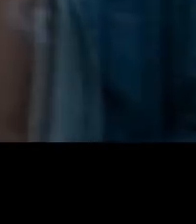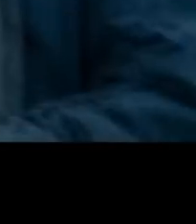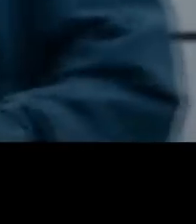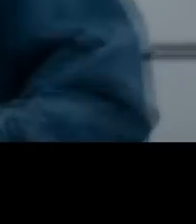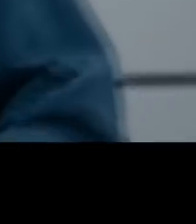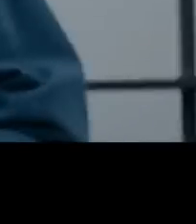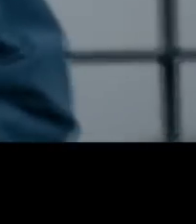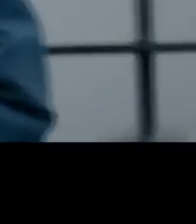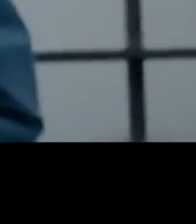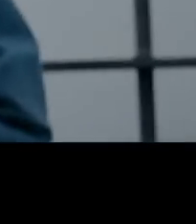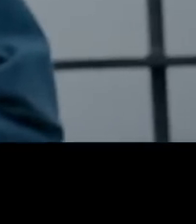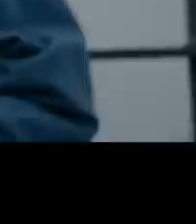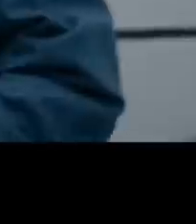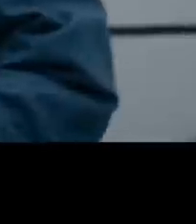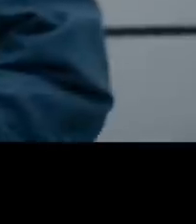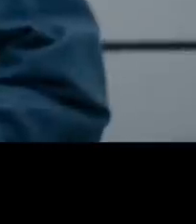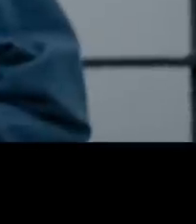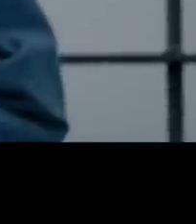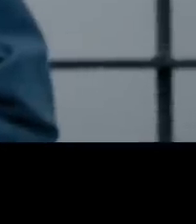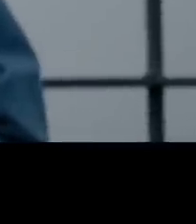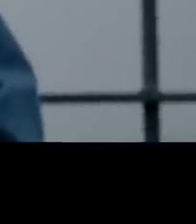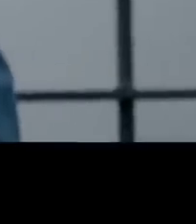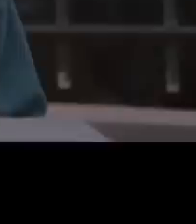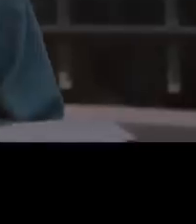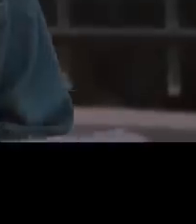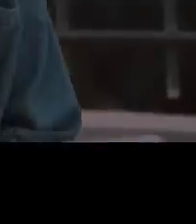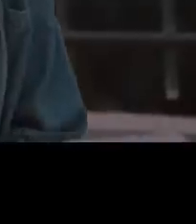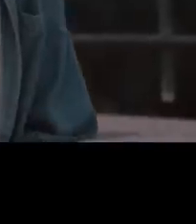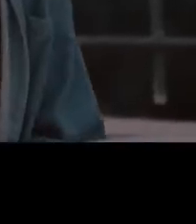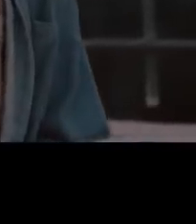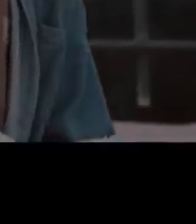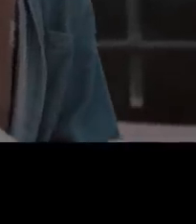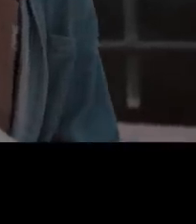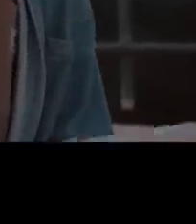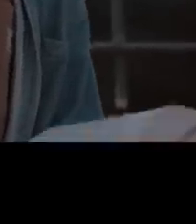his stripes gave us life, and by his light,